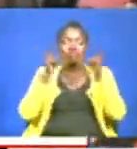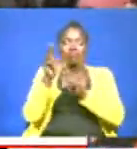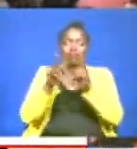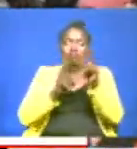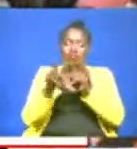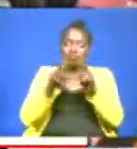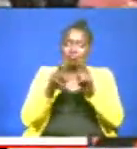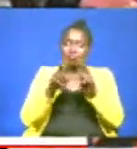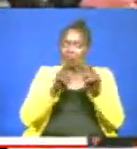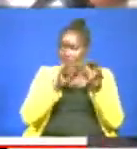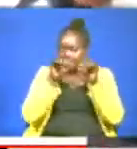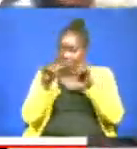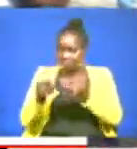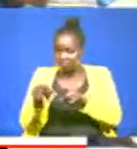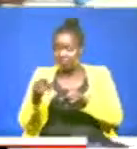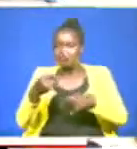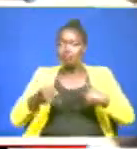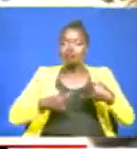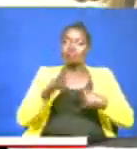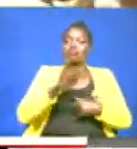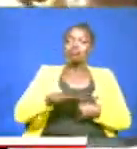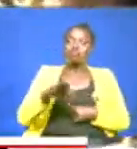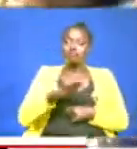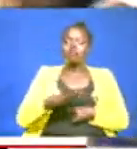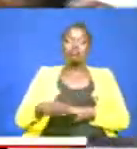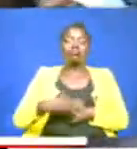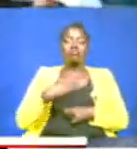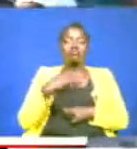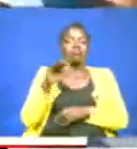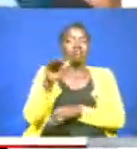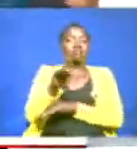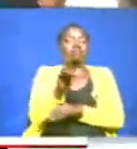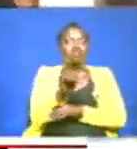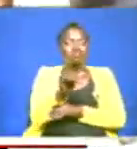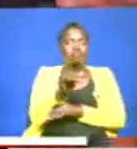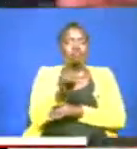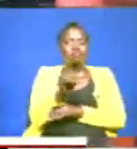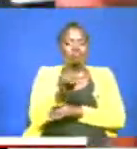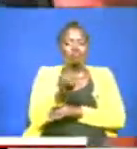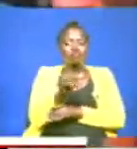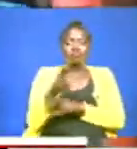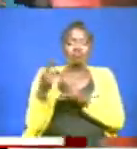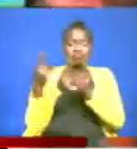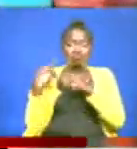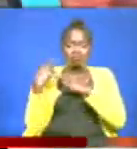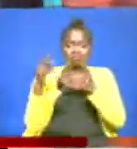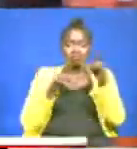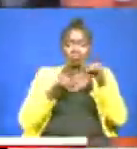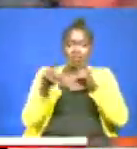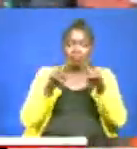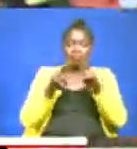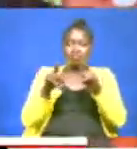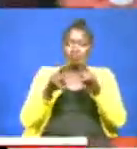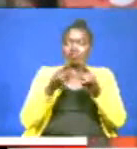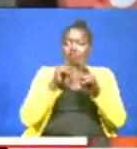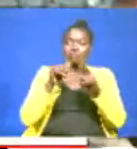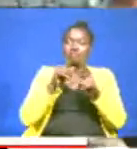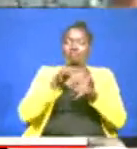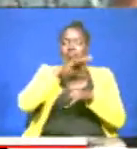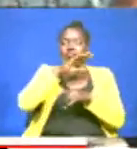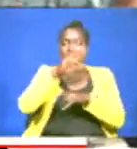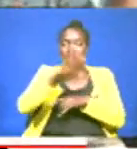frequenting recreation facilities, visitors have been urged to observe responsible tourism by not littering the